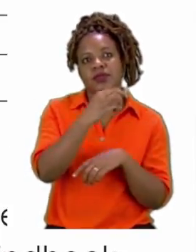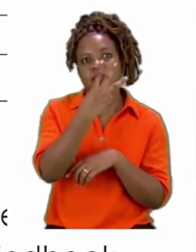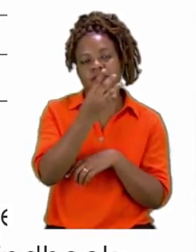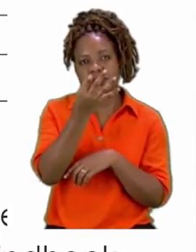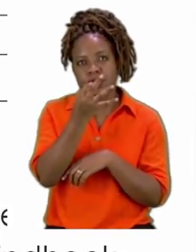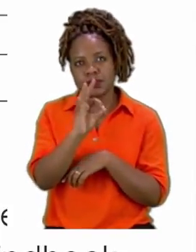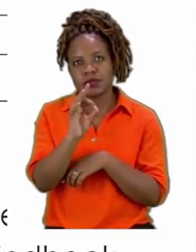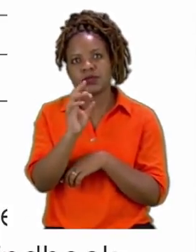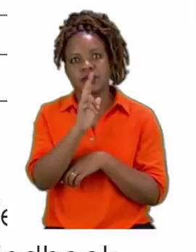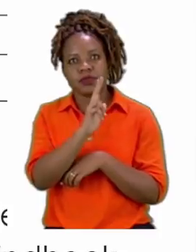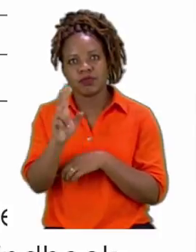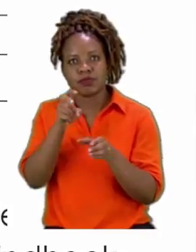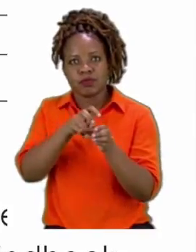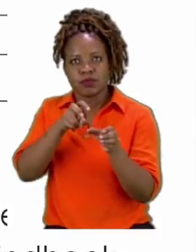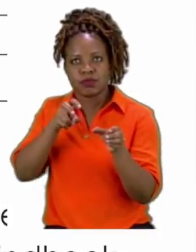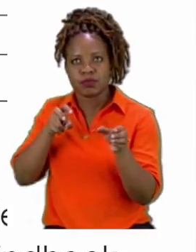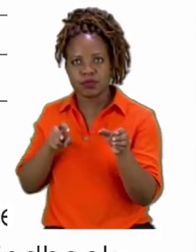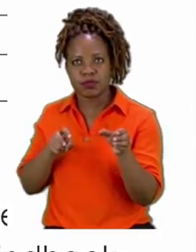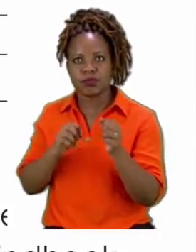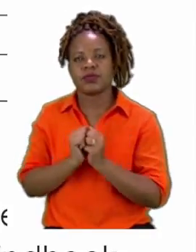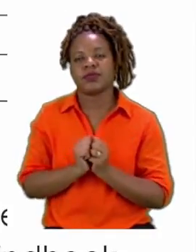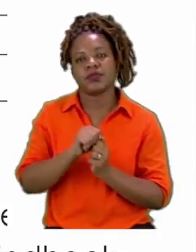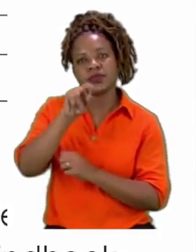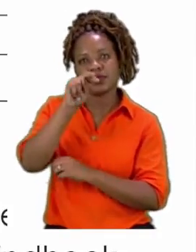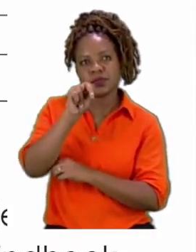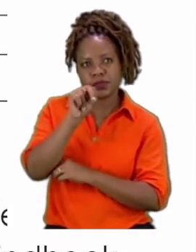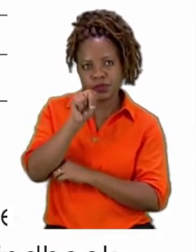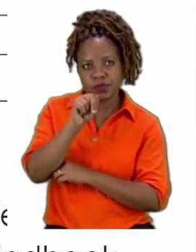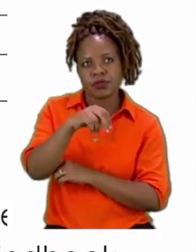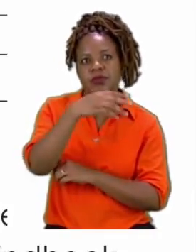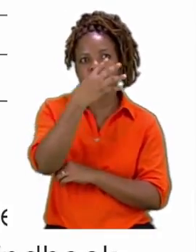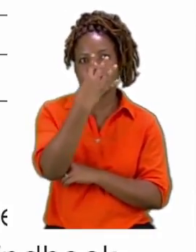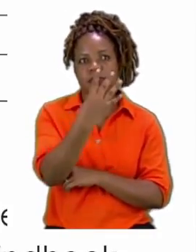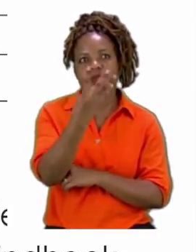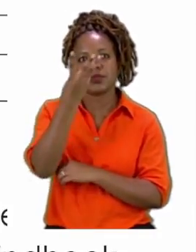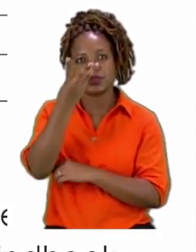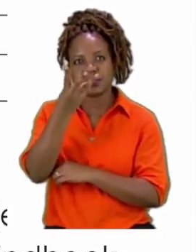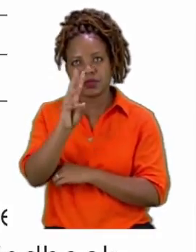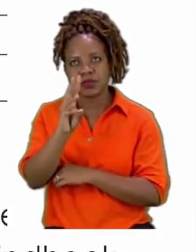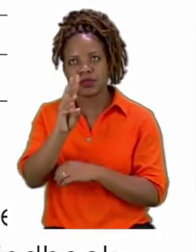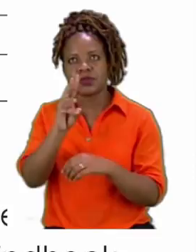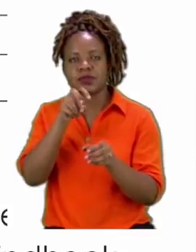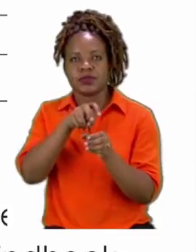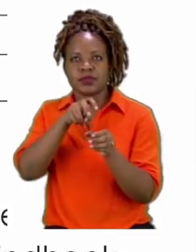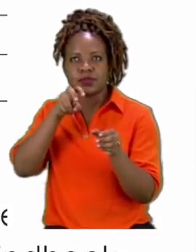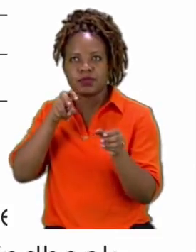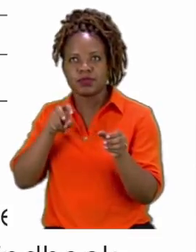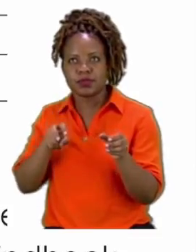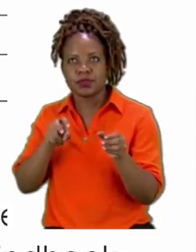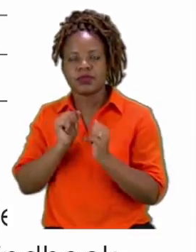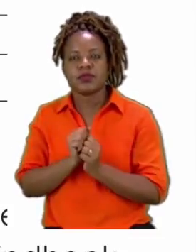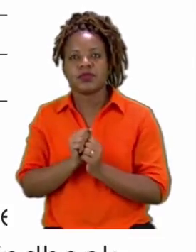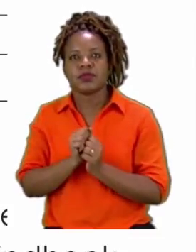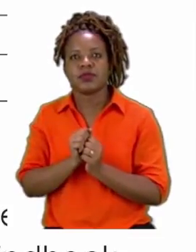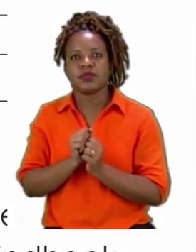in Ondangwa, 46 got off. How many passengers flew